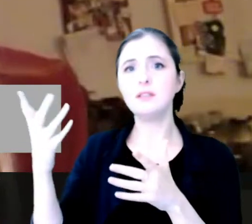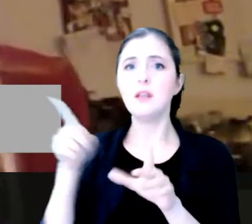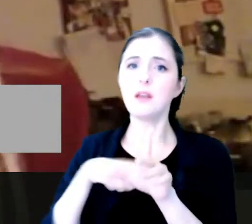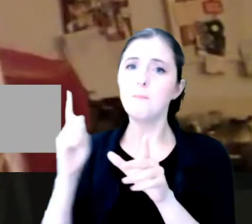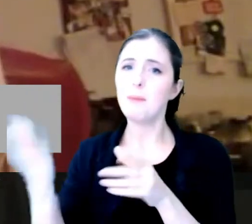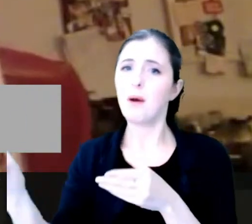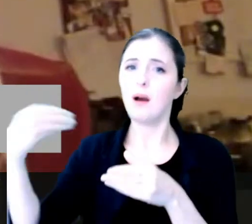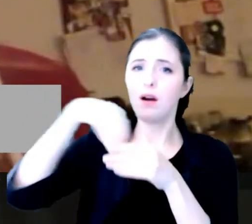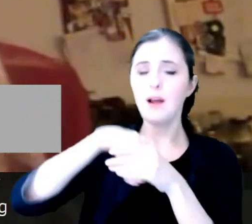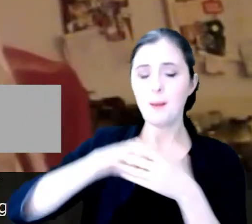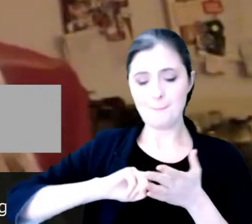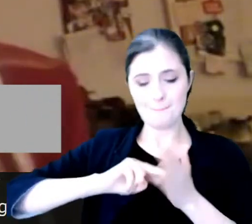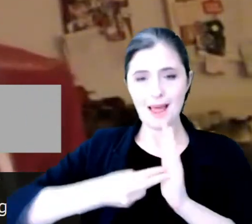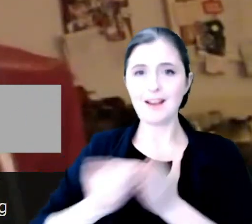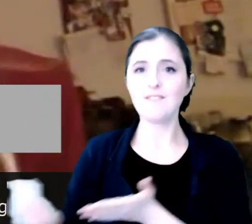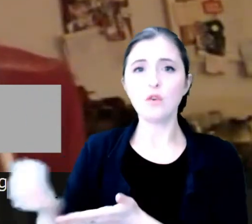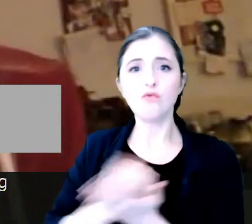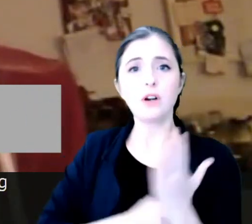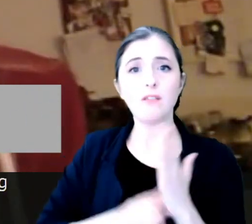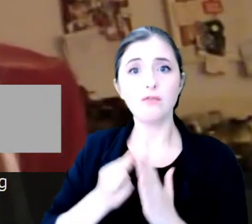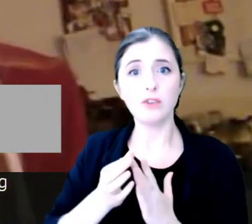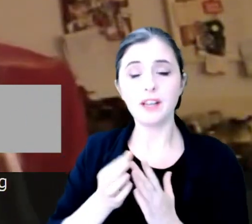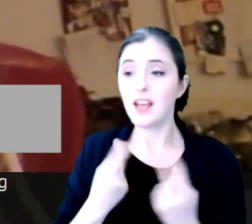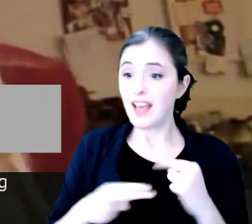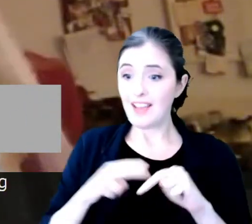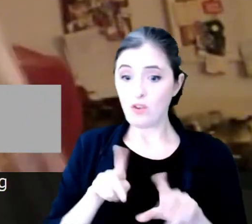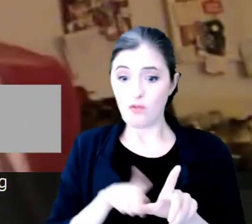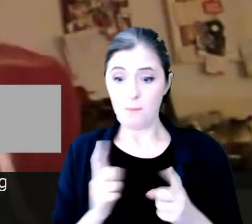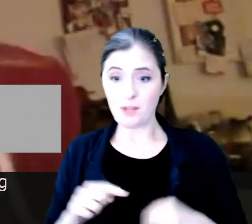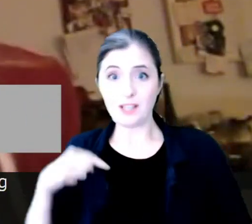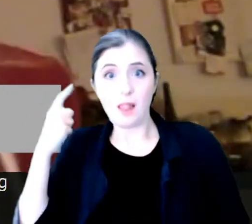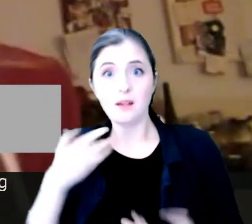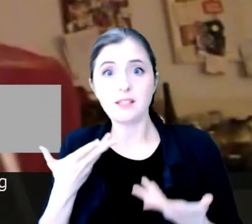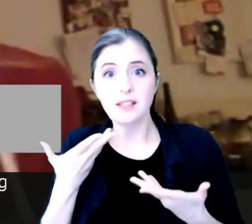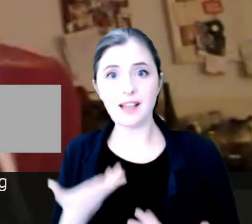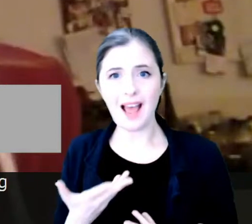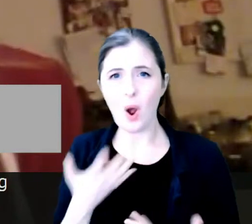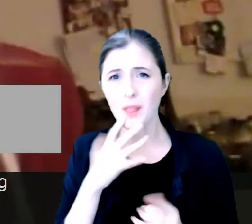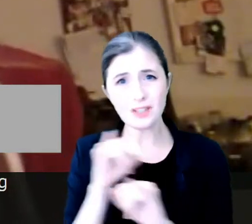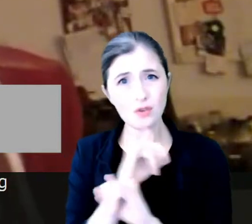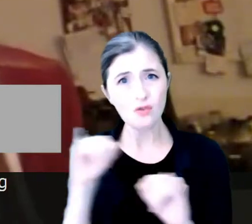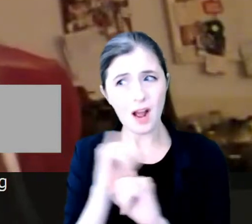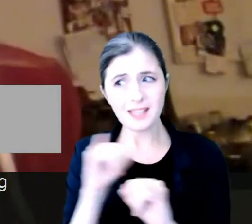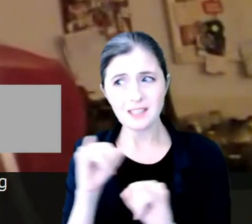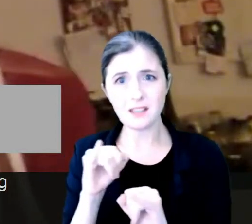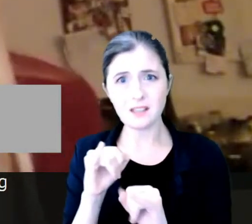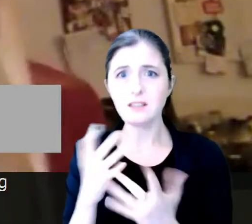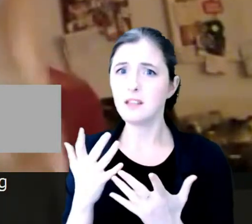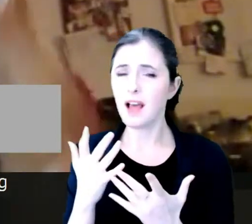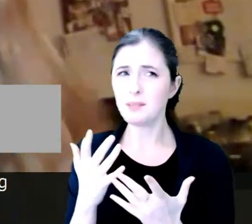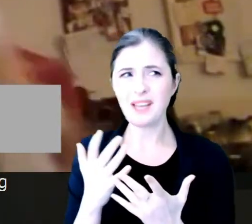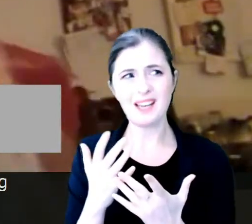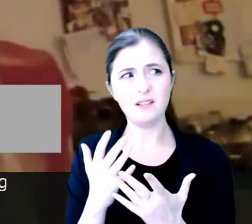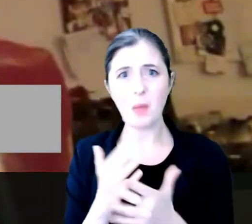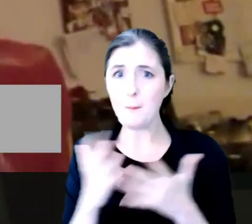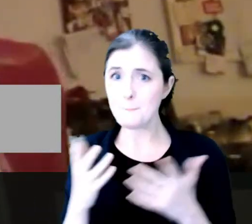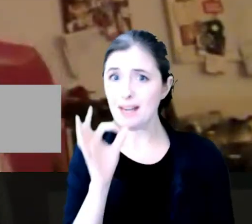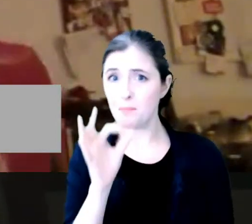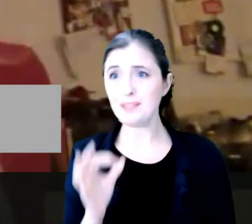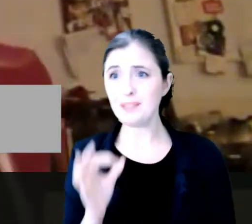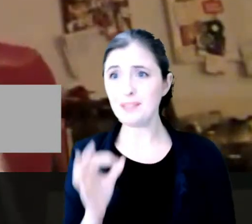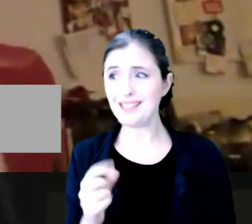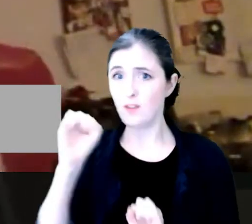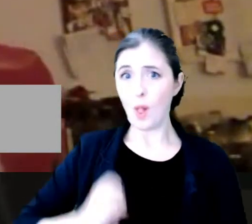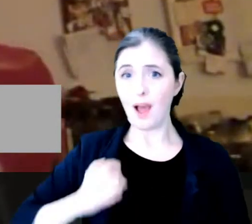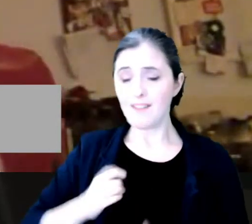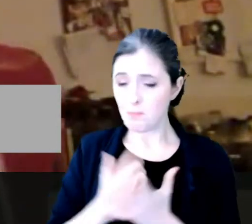in London now, this crisis has been a very high proportion of your life, and it's had an enormous impact on